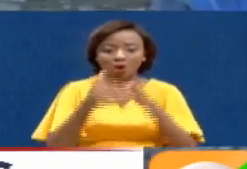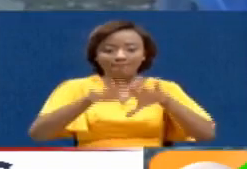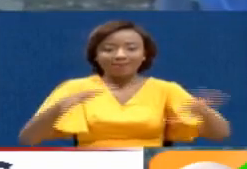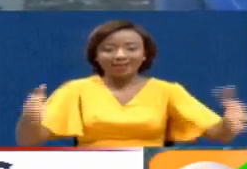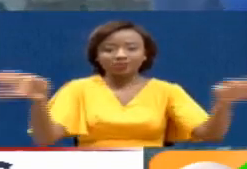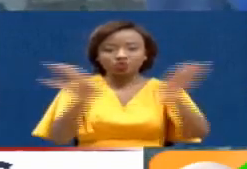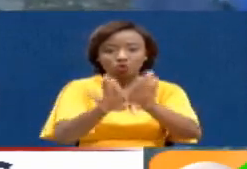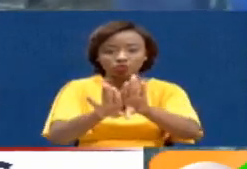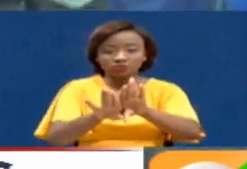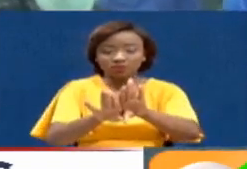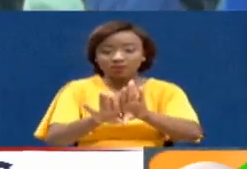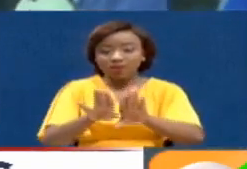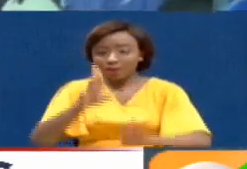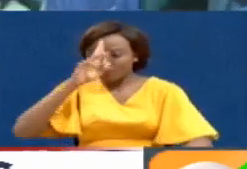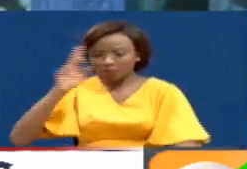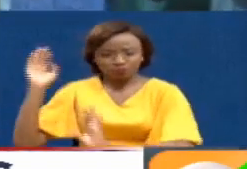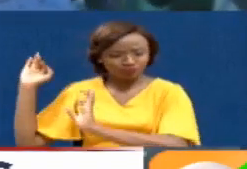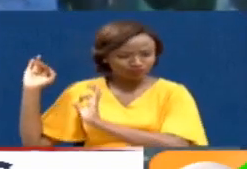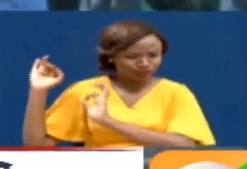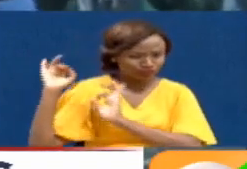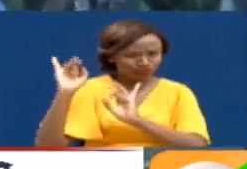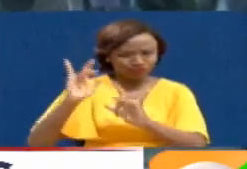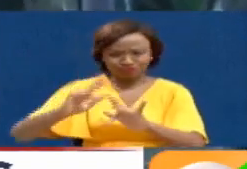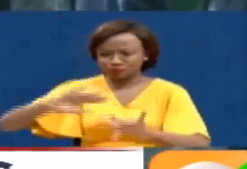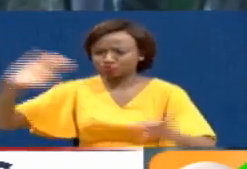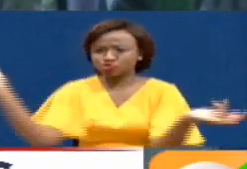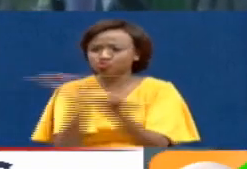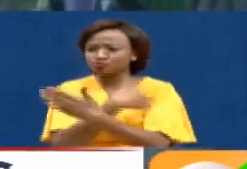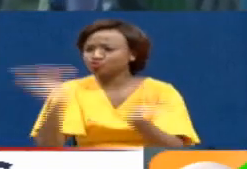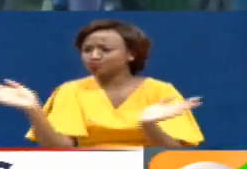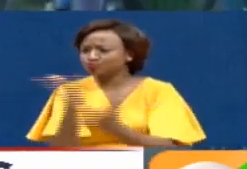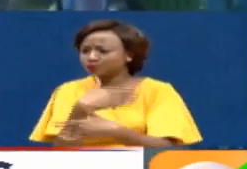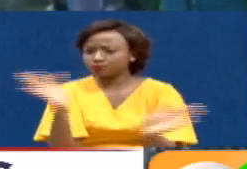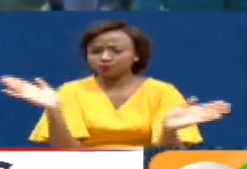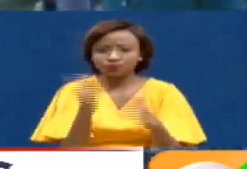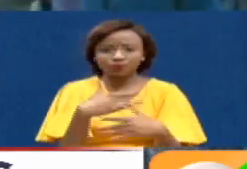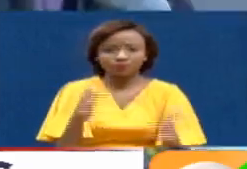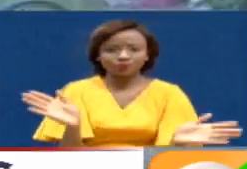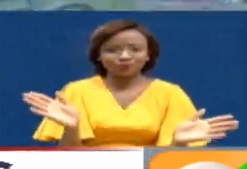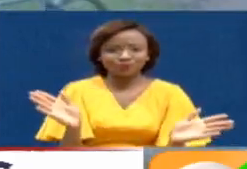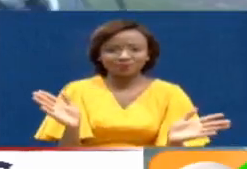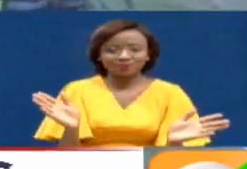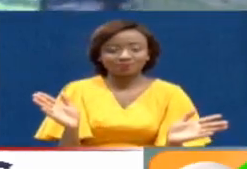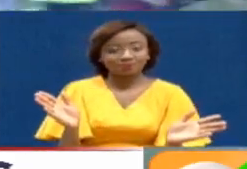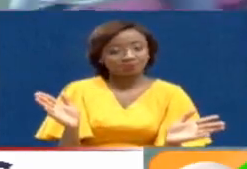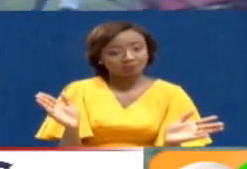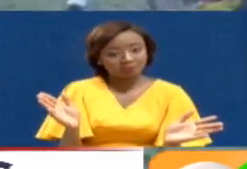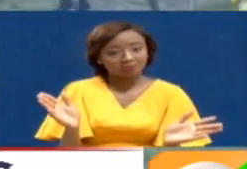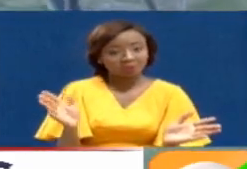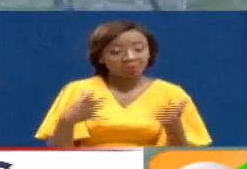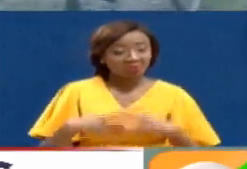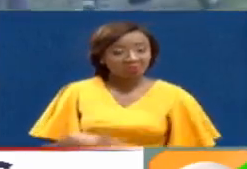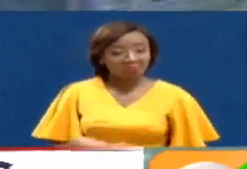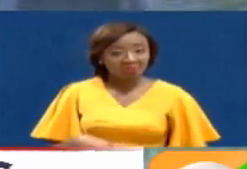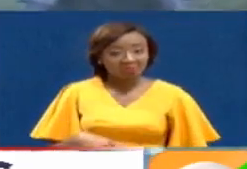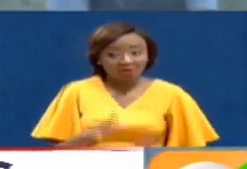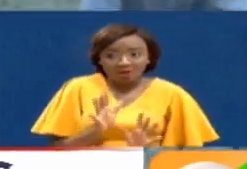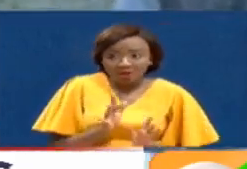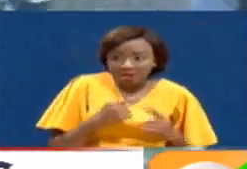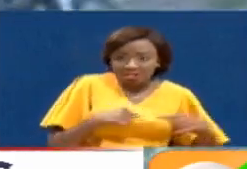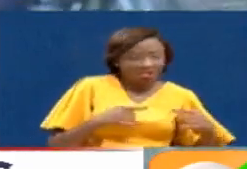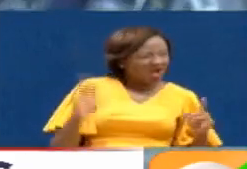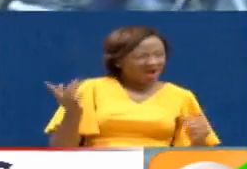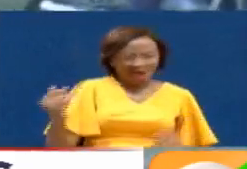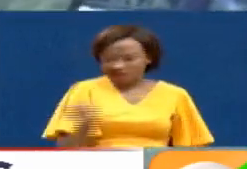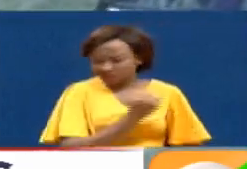markets shut. Police moved in, smashing anything and everything on their way. Traders refused to budge, resorting